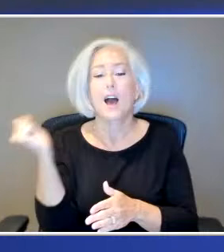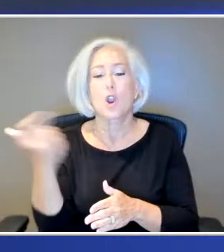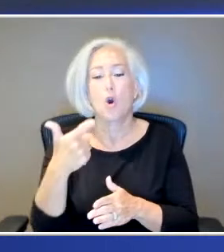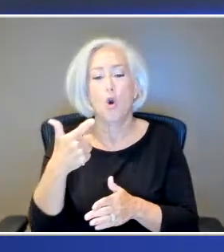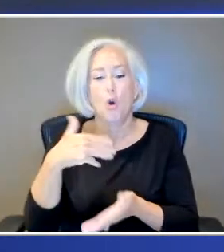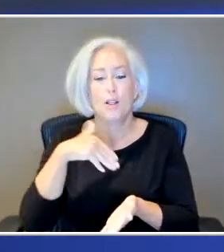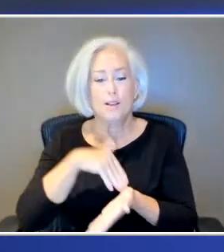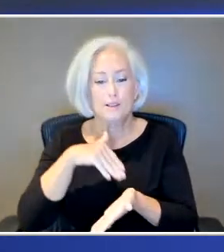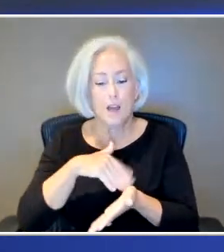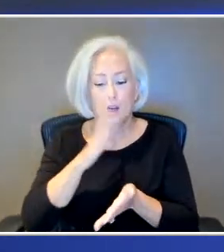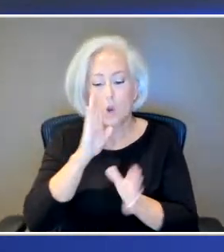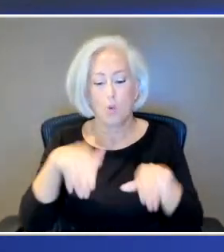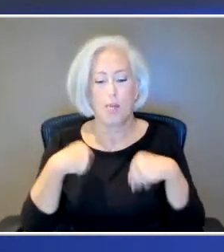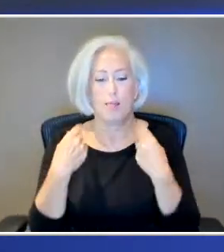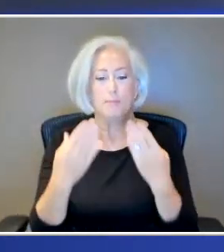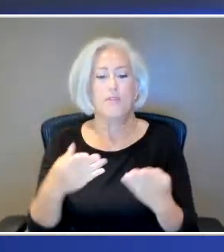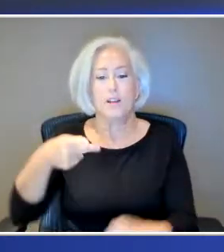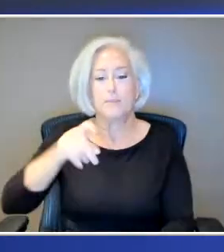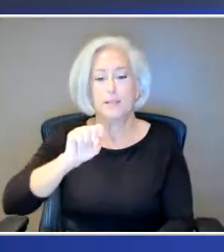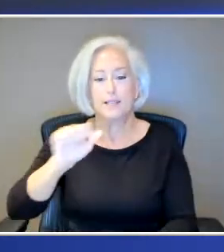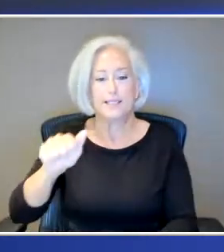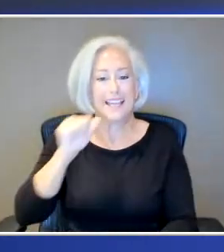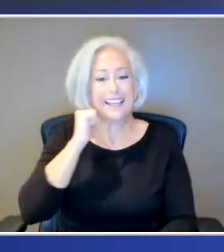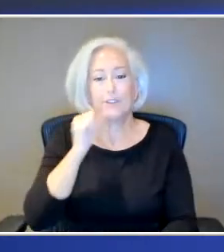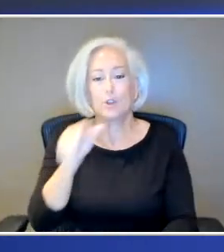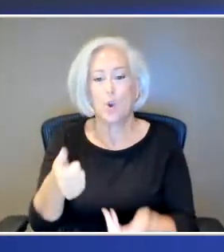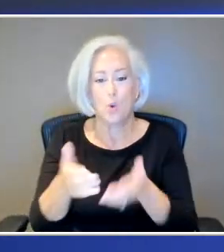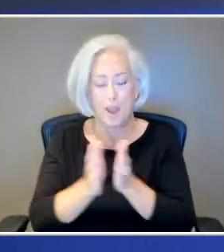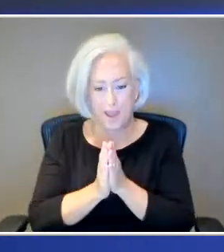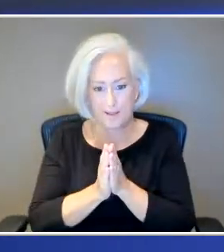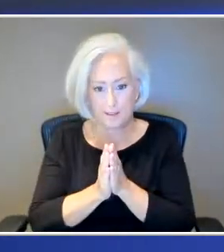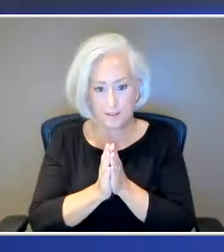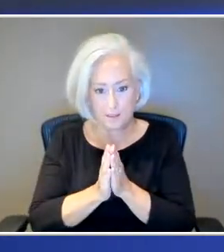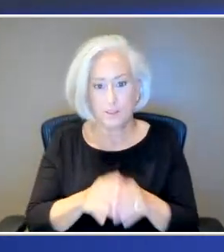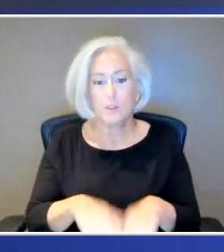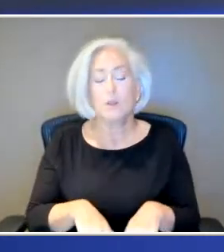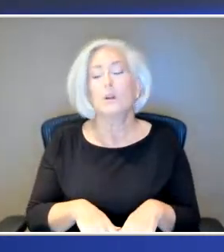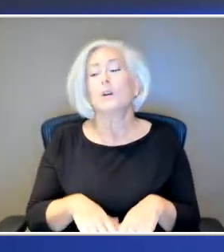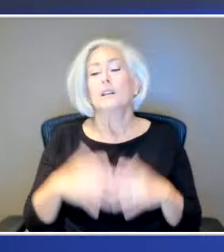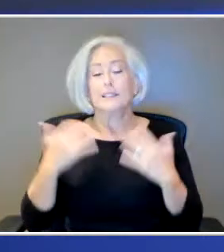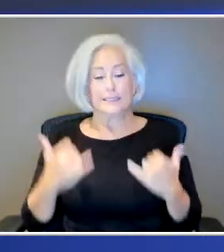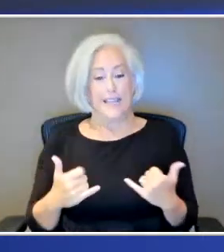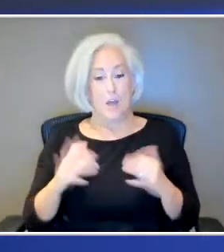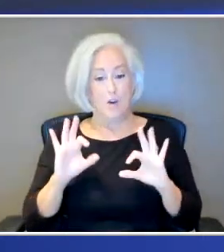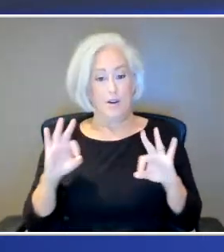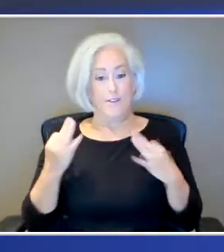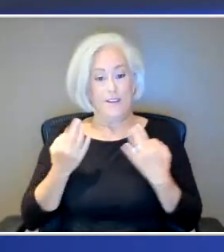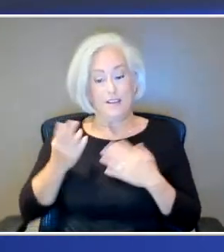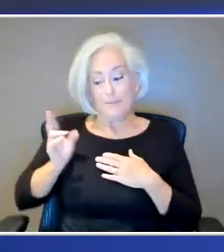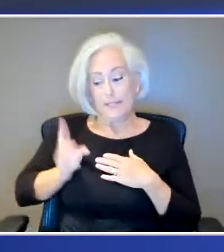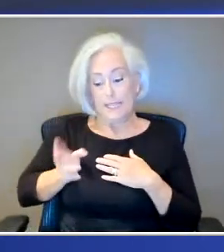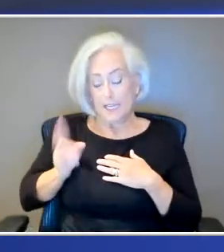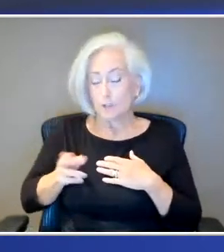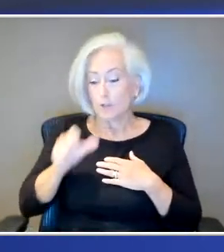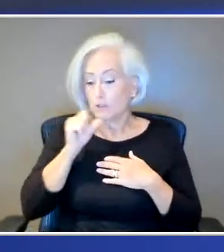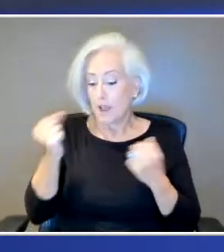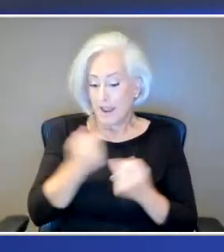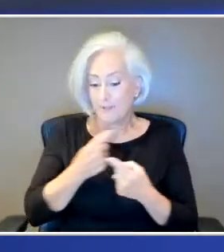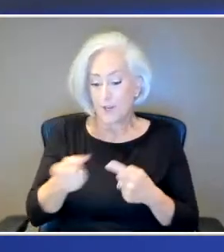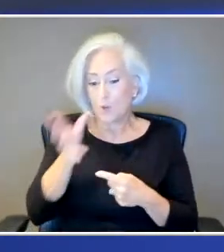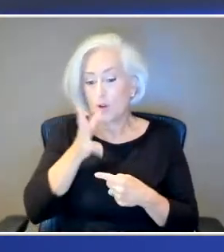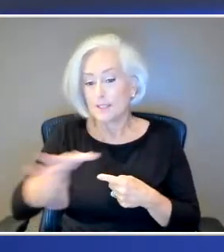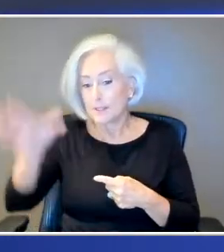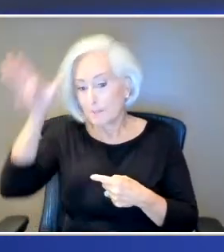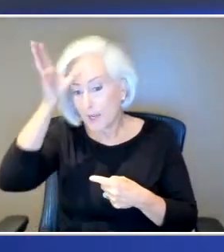offer PSA testing if you don't ask for it. Towards the point about family history, you know, not everybody's parent actually talks about what they've been